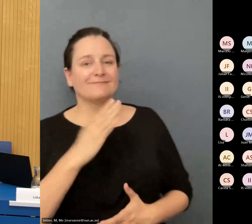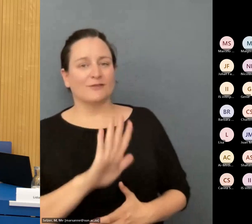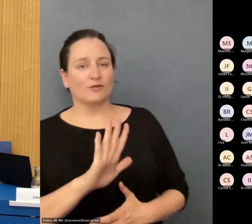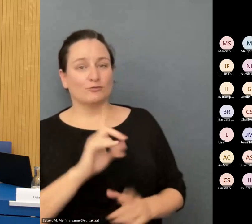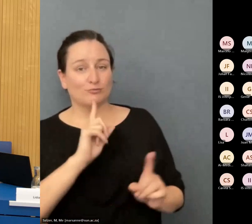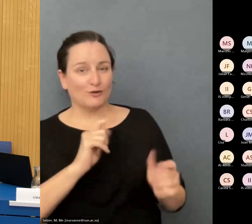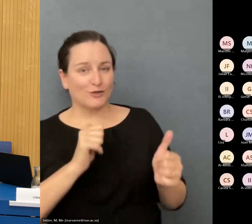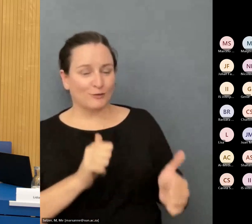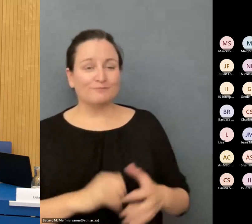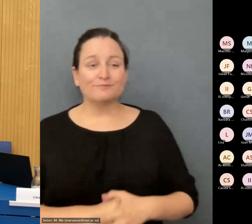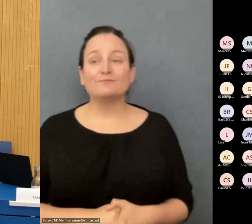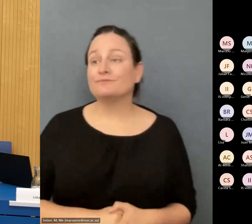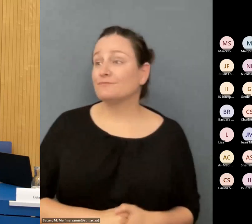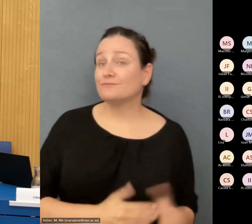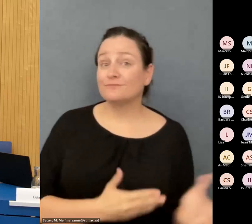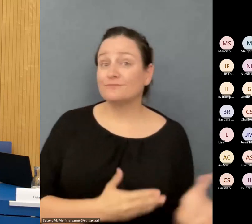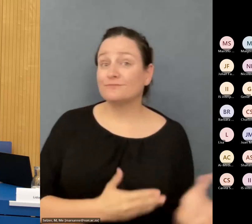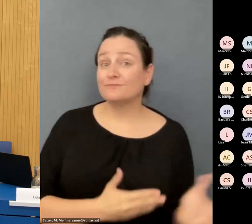questions